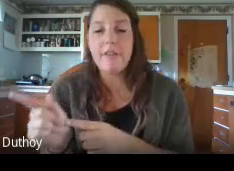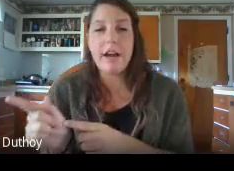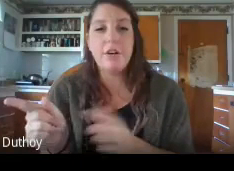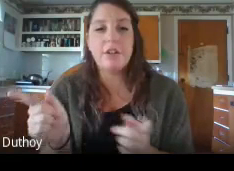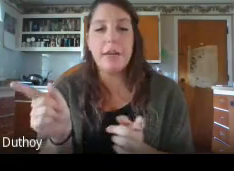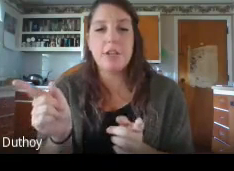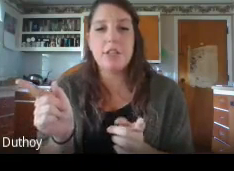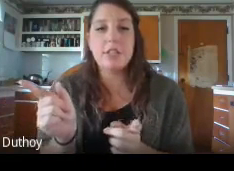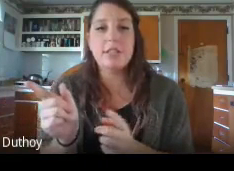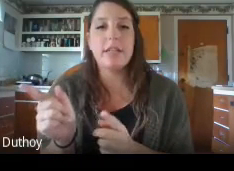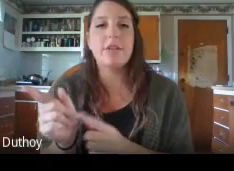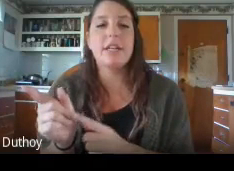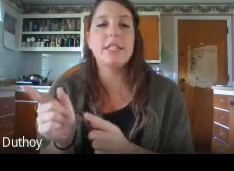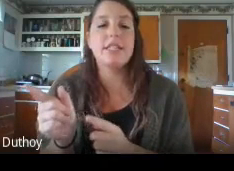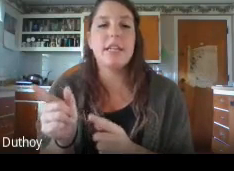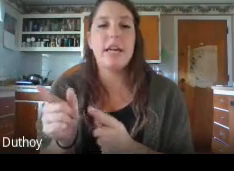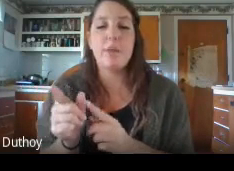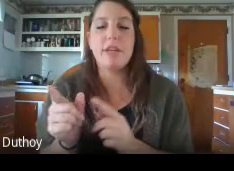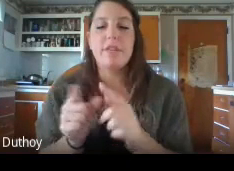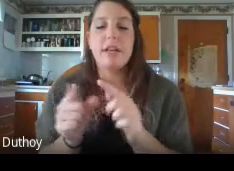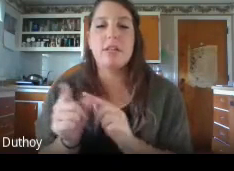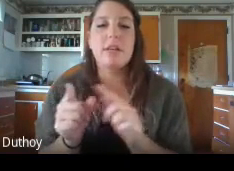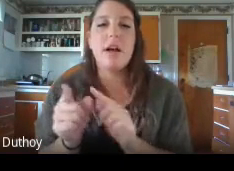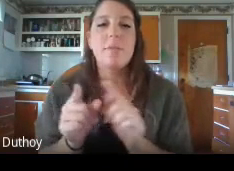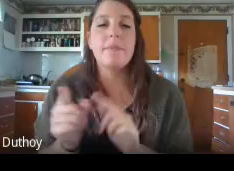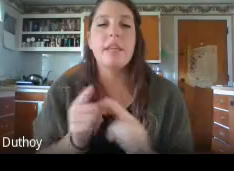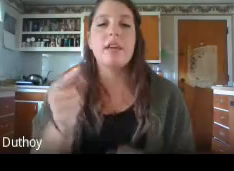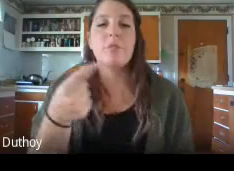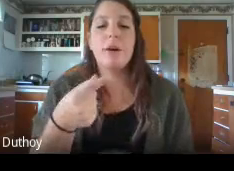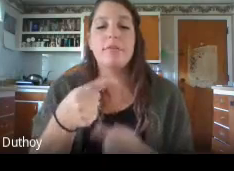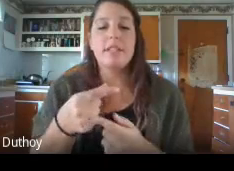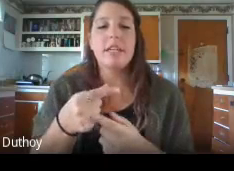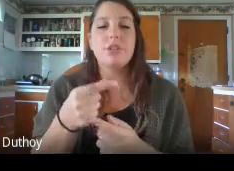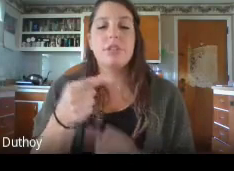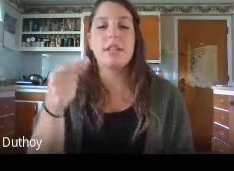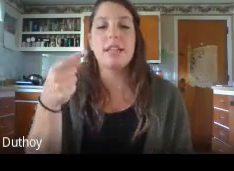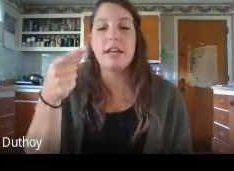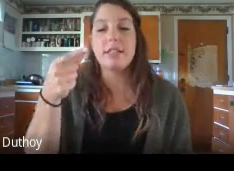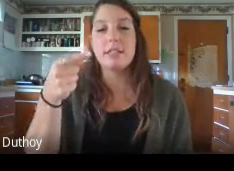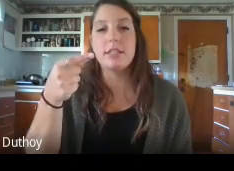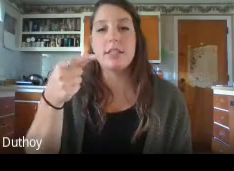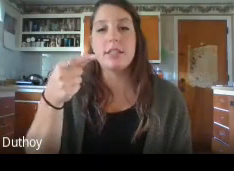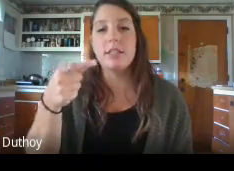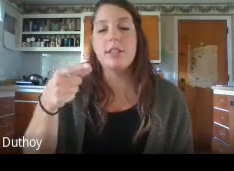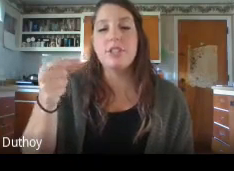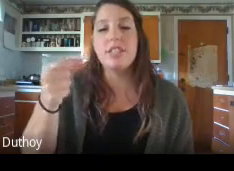reason they have it out in the pictures is so that you can see how many fingers are up, but really you should look like